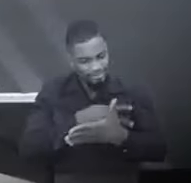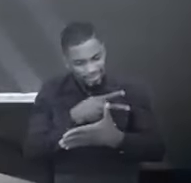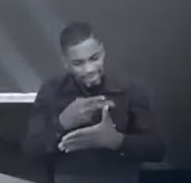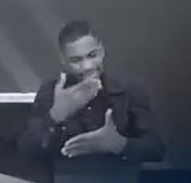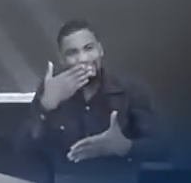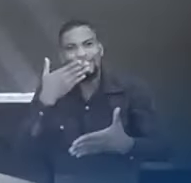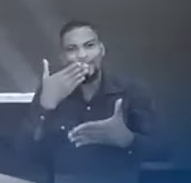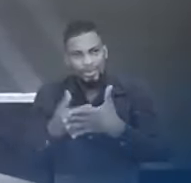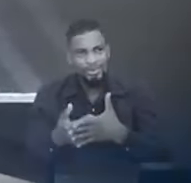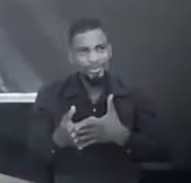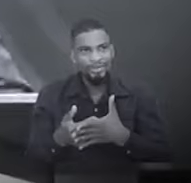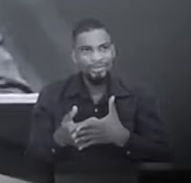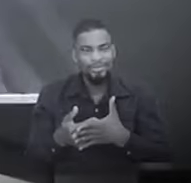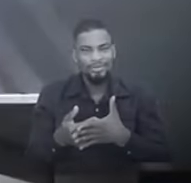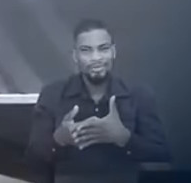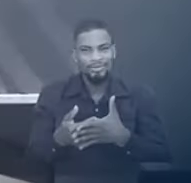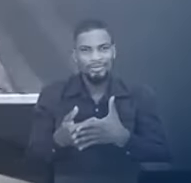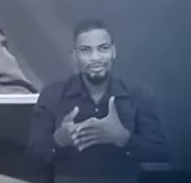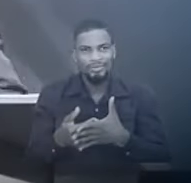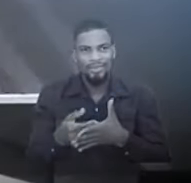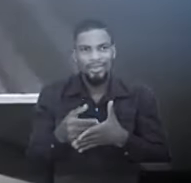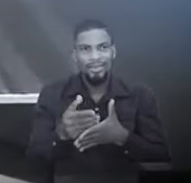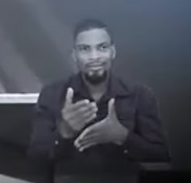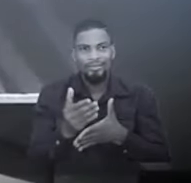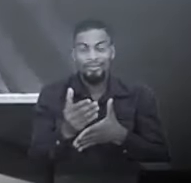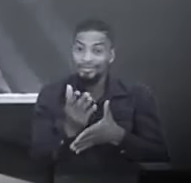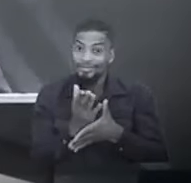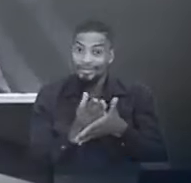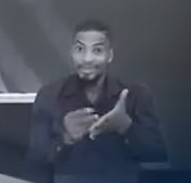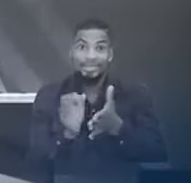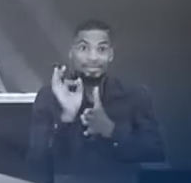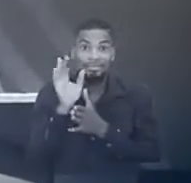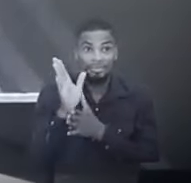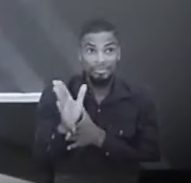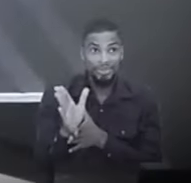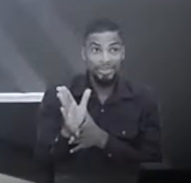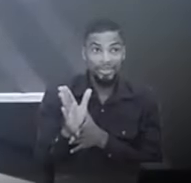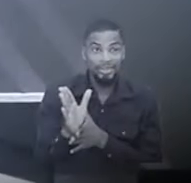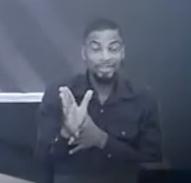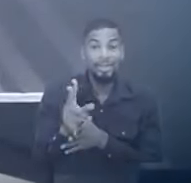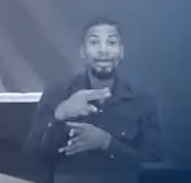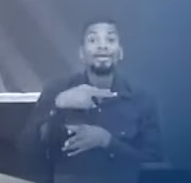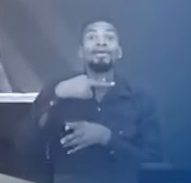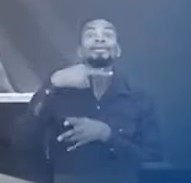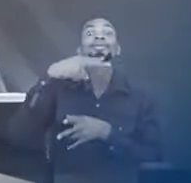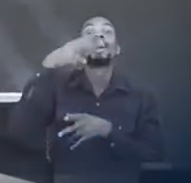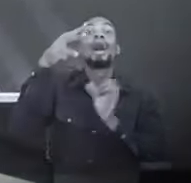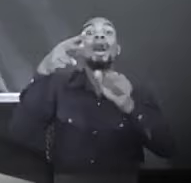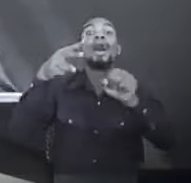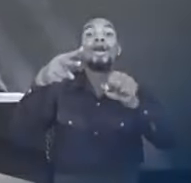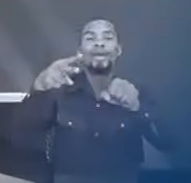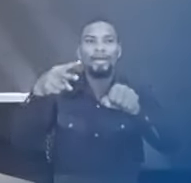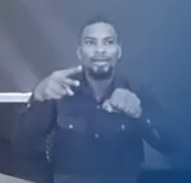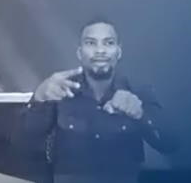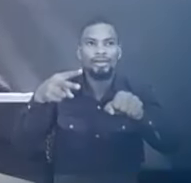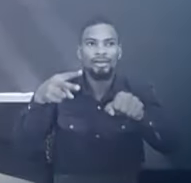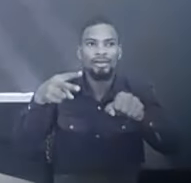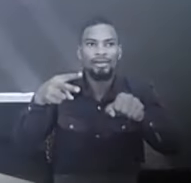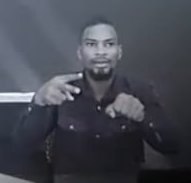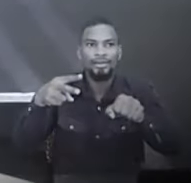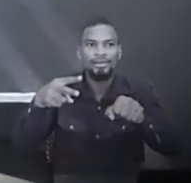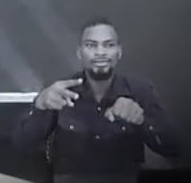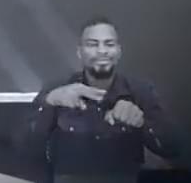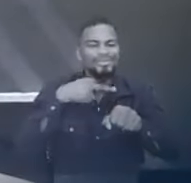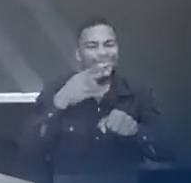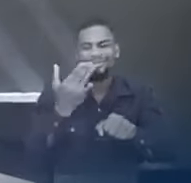Many preachers, once they take the mic, the first thing they will say, can we shout? But you see, it isn't all the time that we